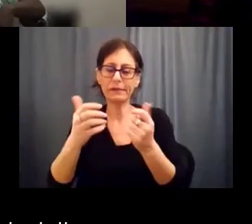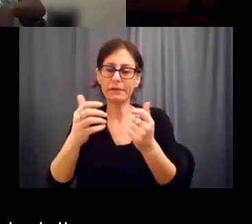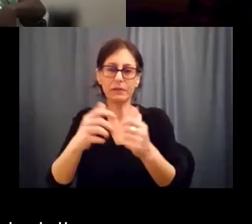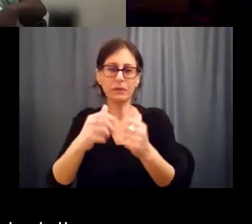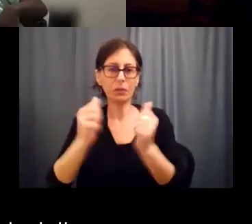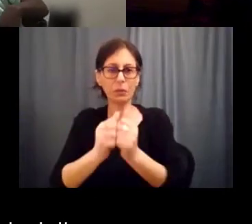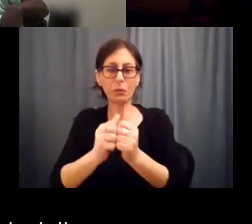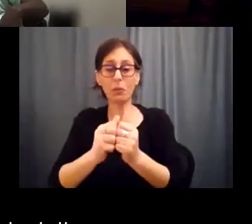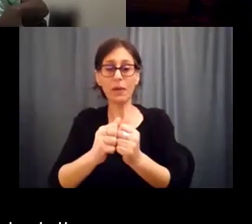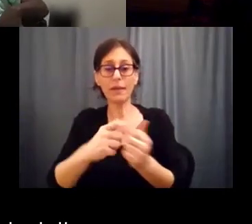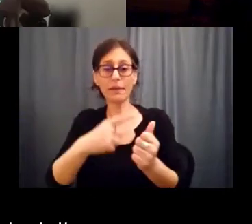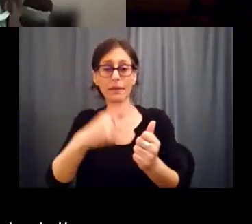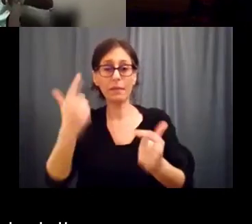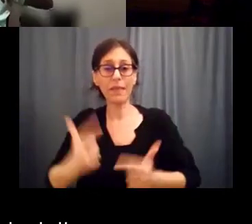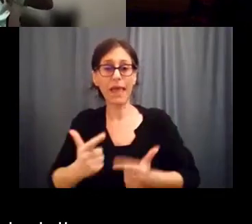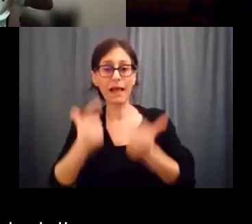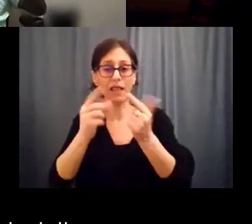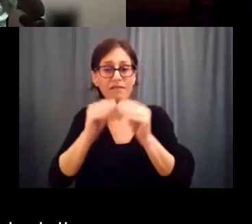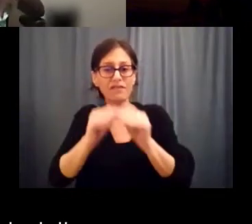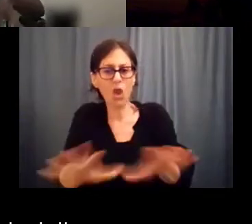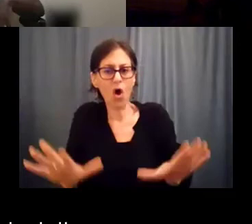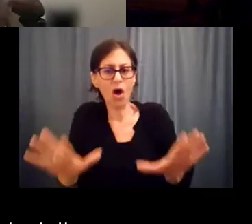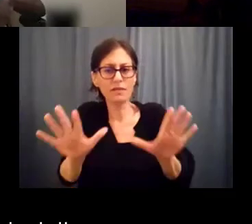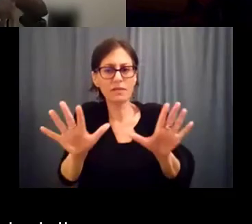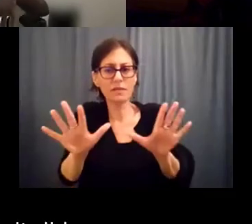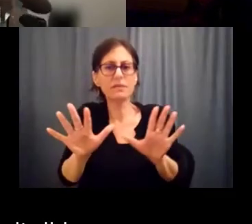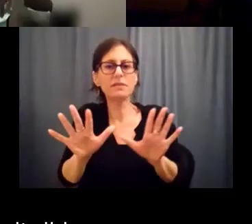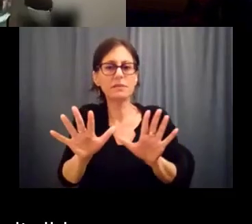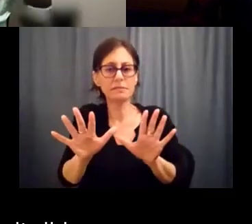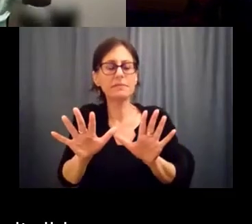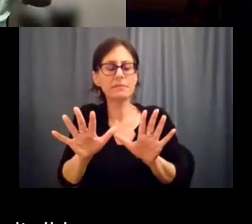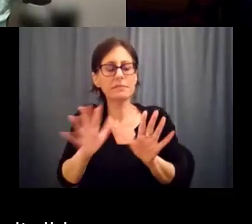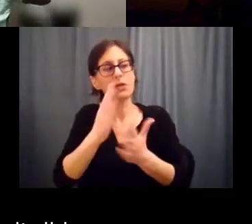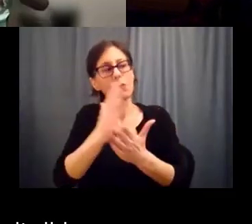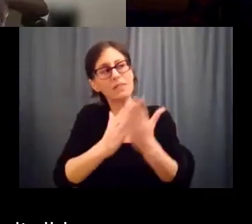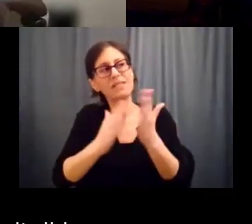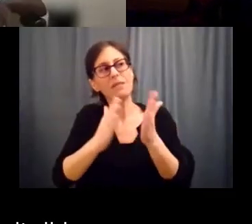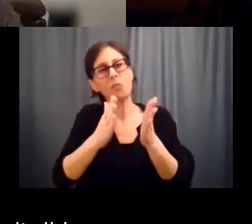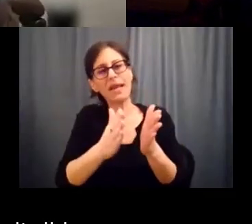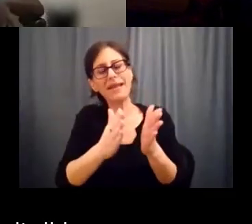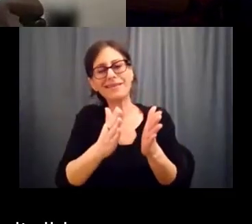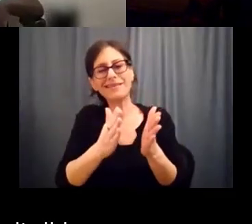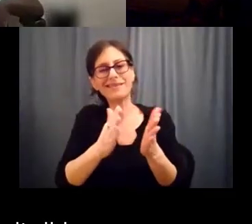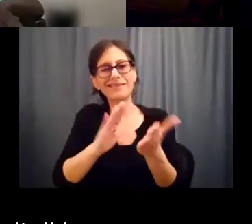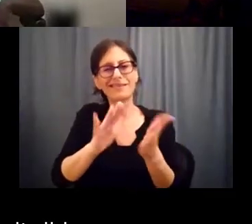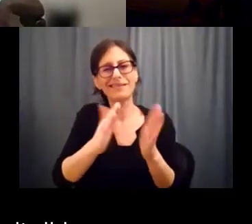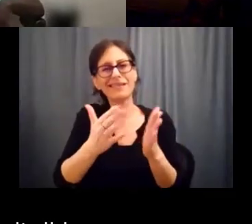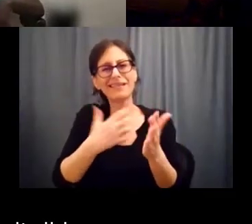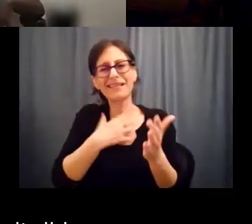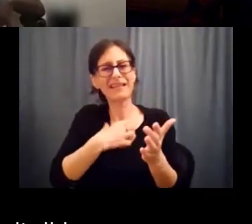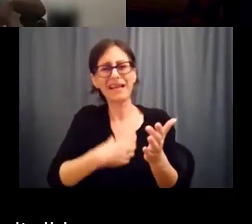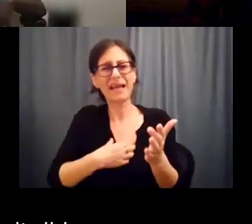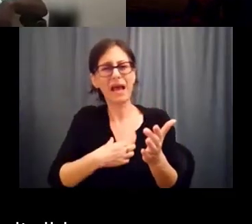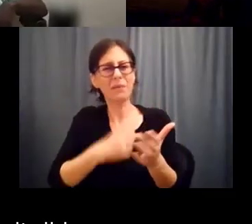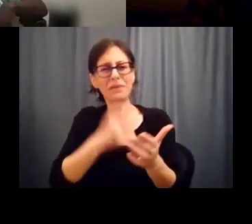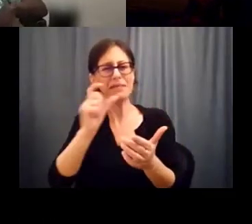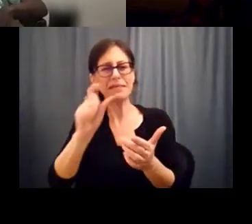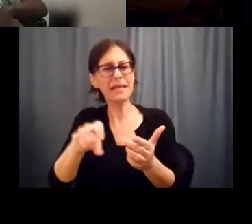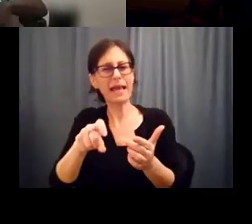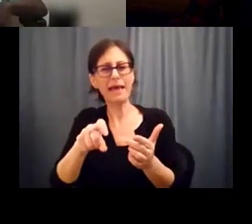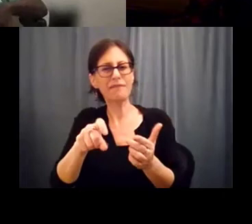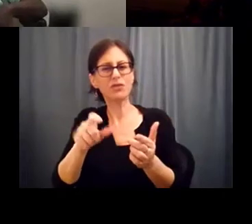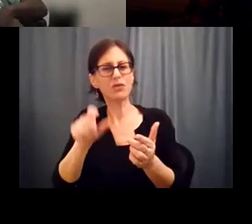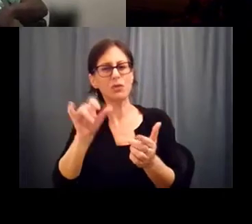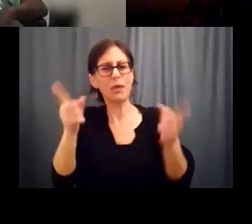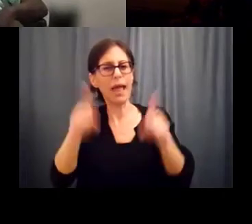lives being lost. Like, in a way, and I wish it didn't happen this way, but